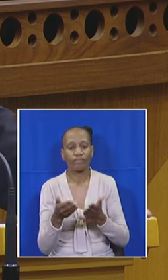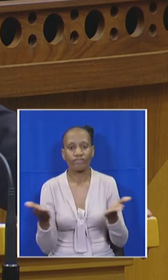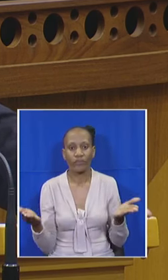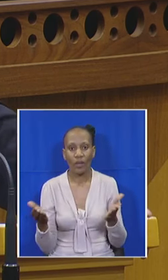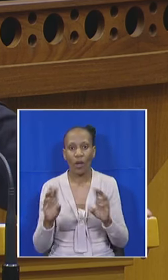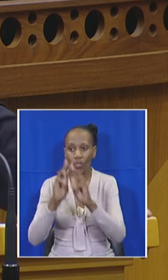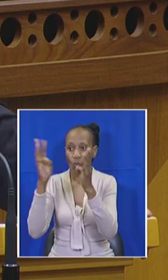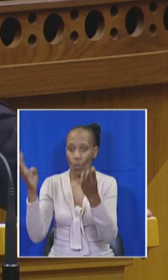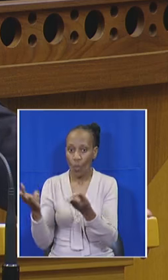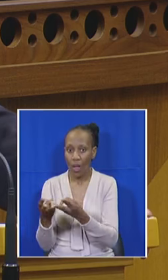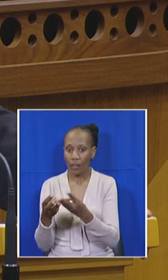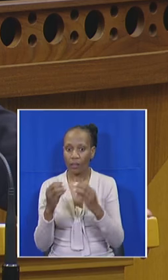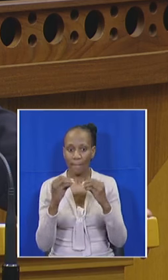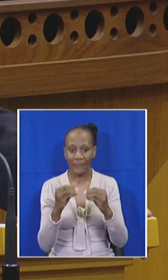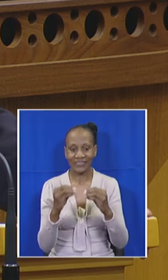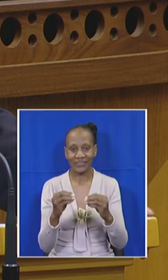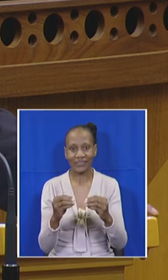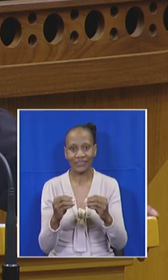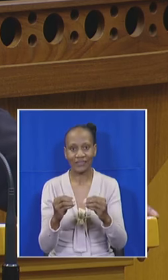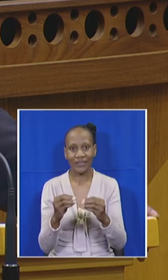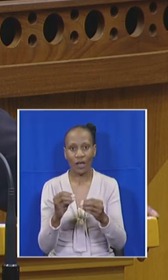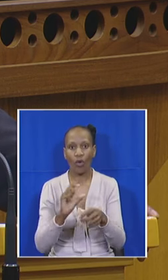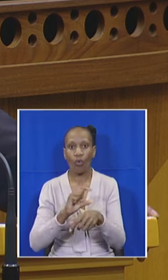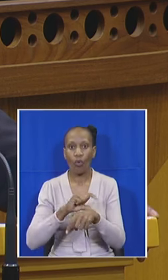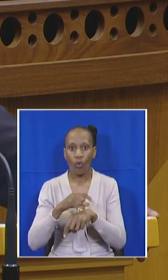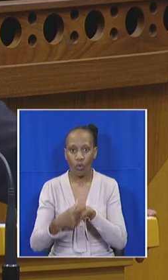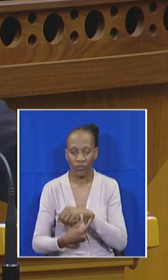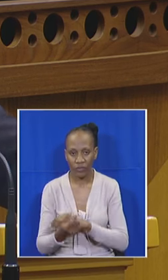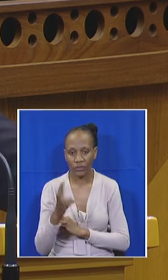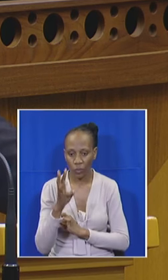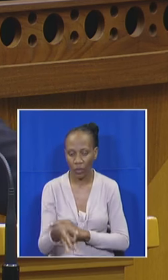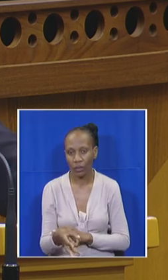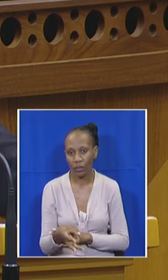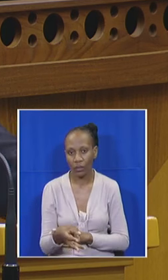Entrepreneurship Network Congress as